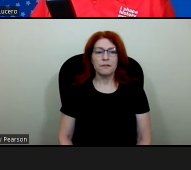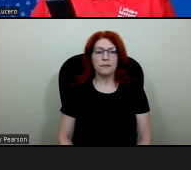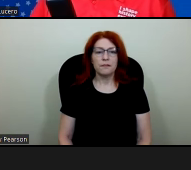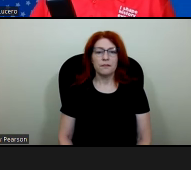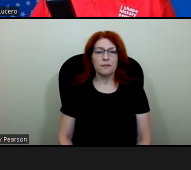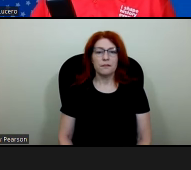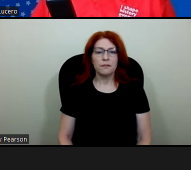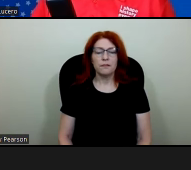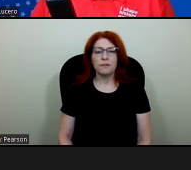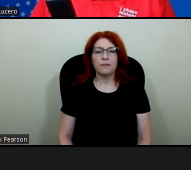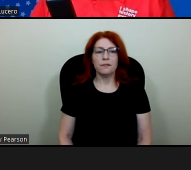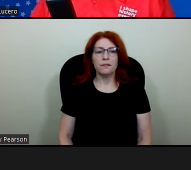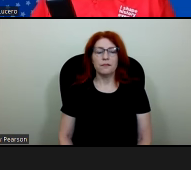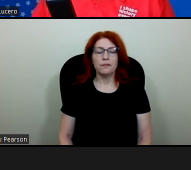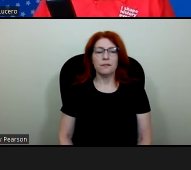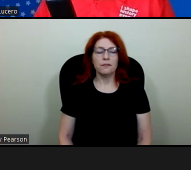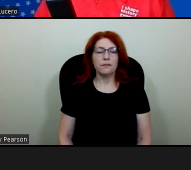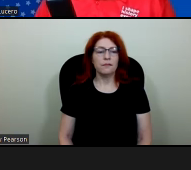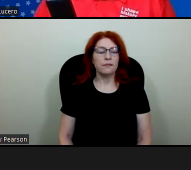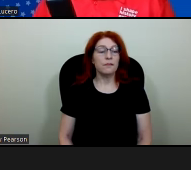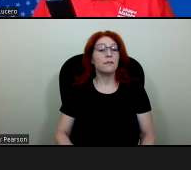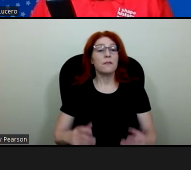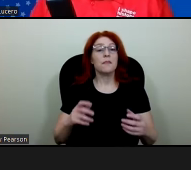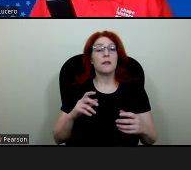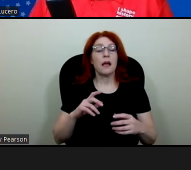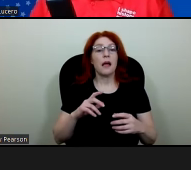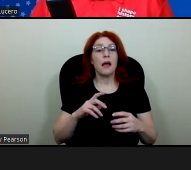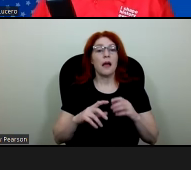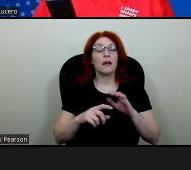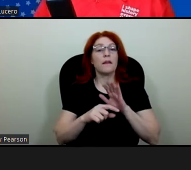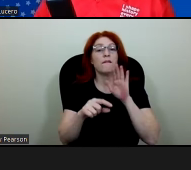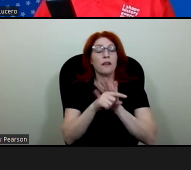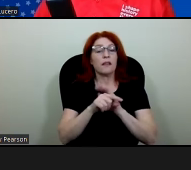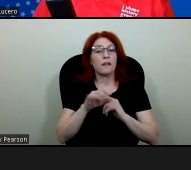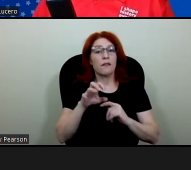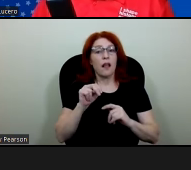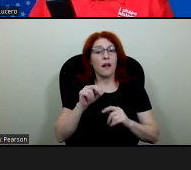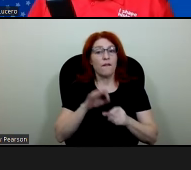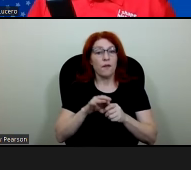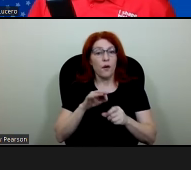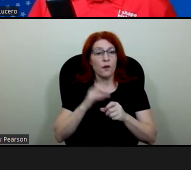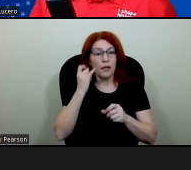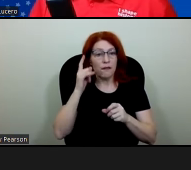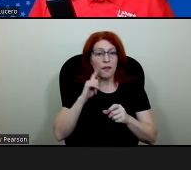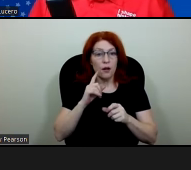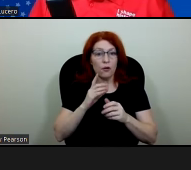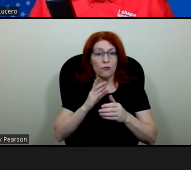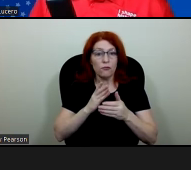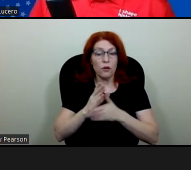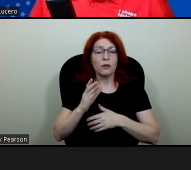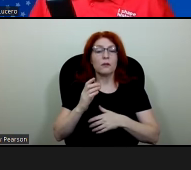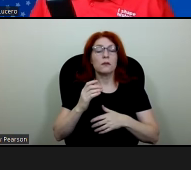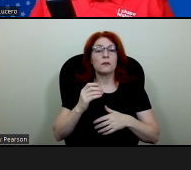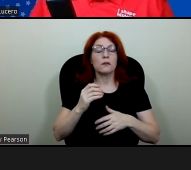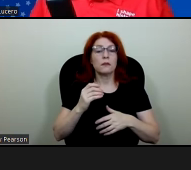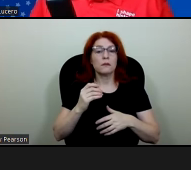all right. So the question is, may a convicted felon vote if their rights have not or have been restored? Sorry. Yes or